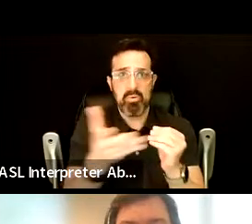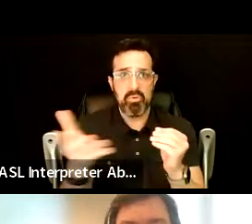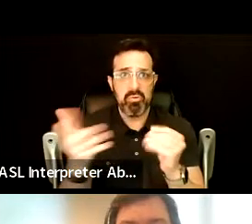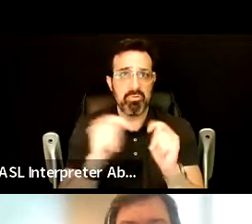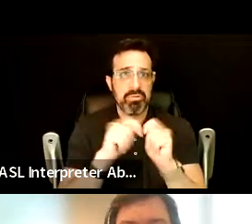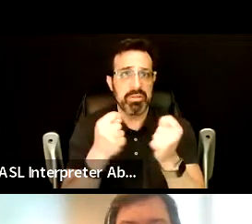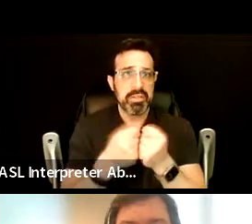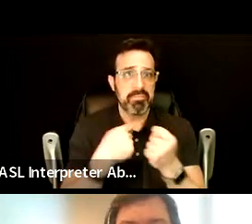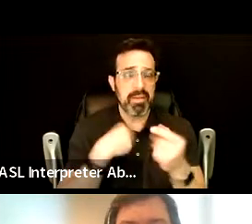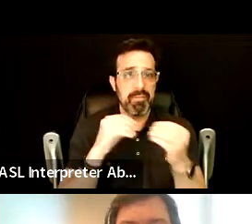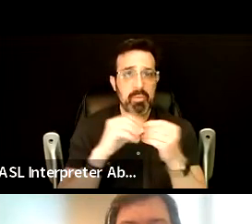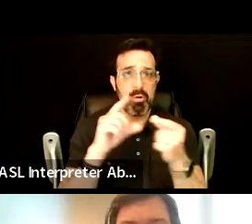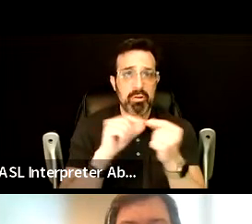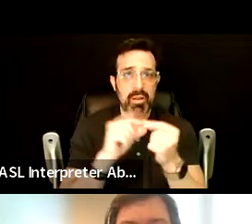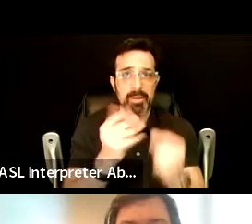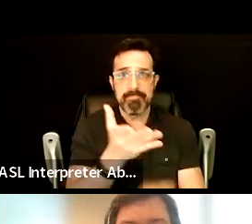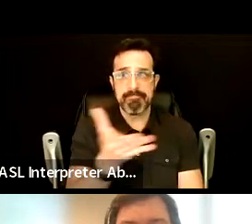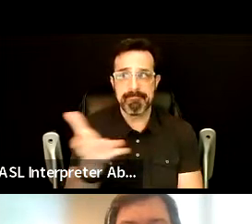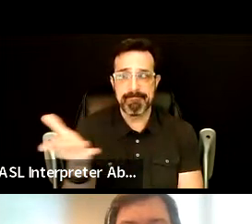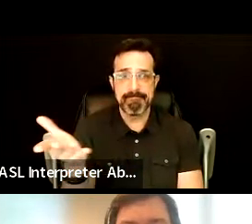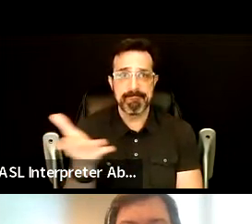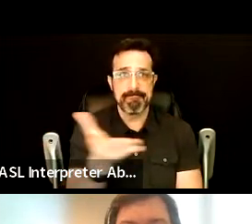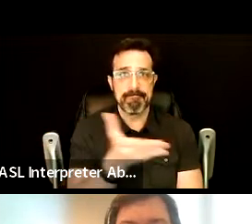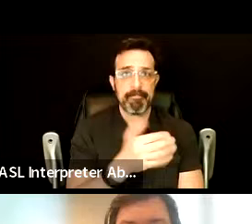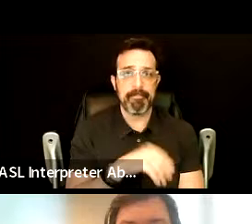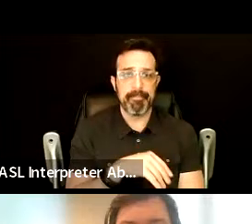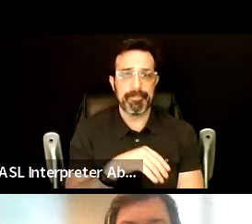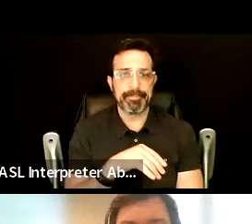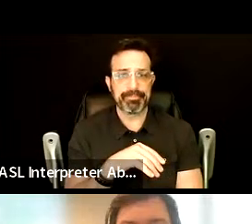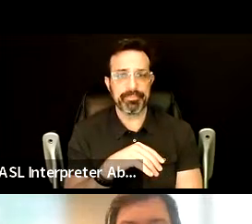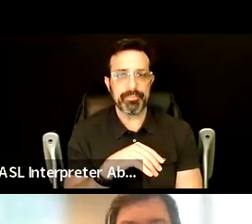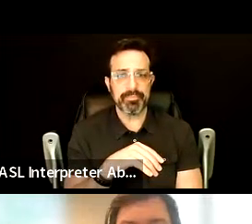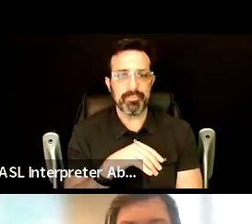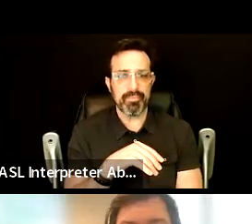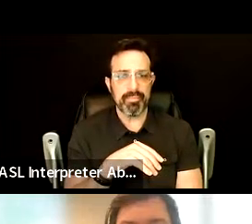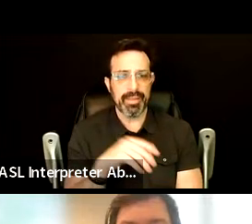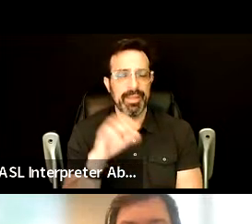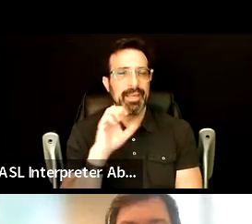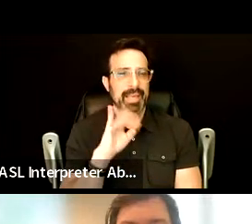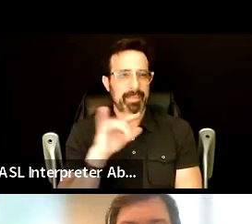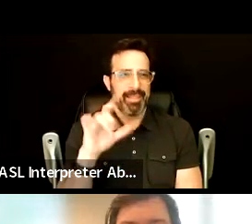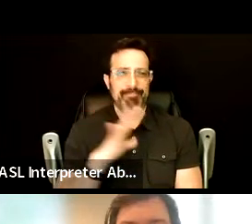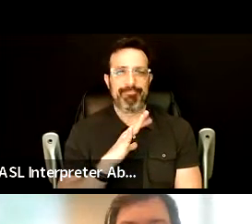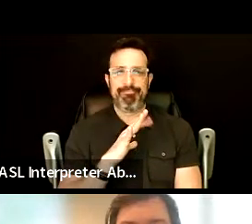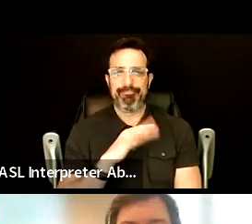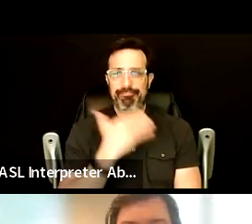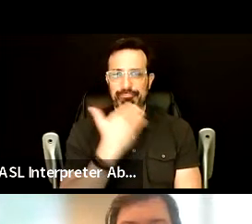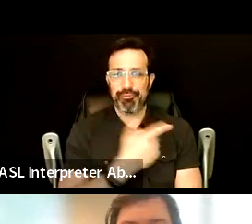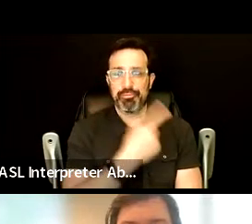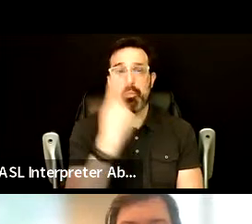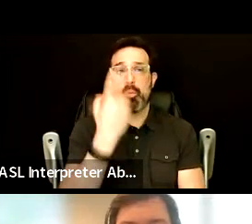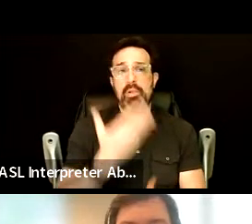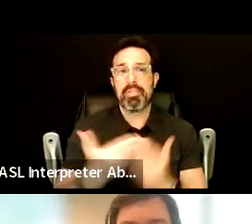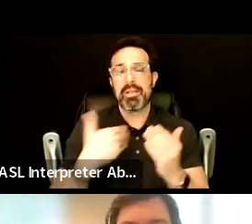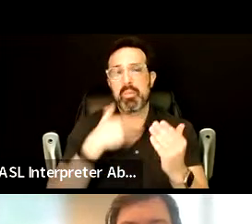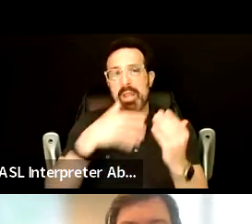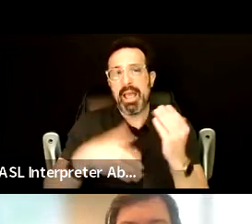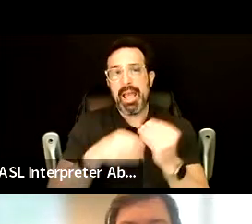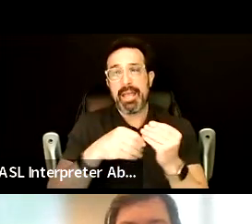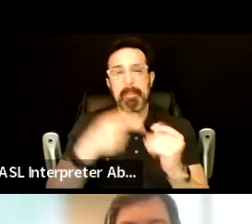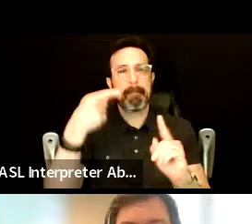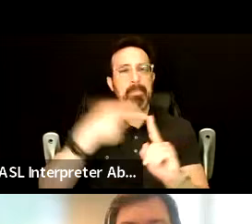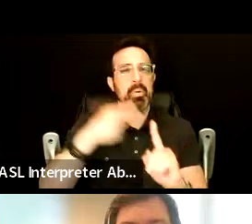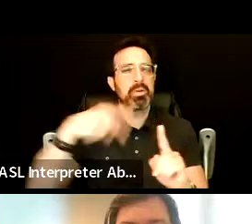has comments I missed. That was really great. You captured it really well. I think the only thing I would add was the point that other groups